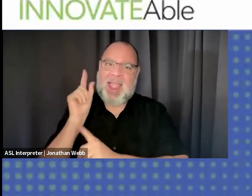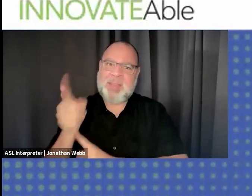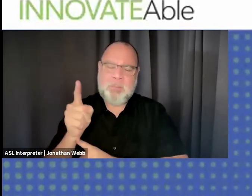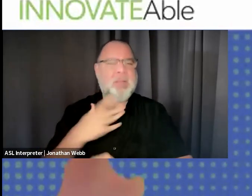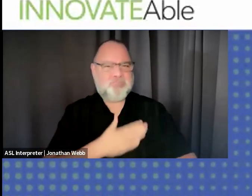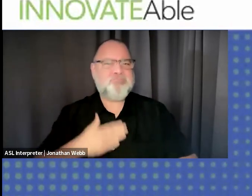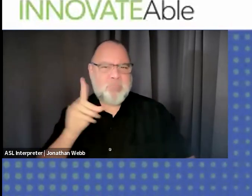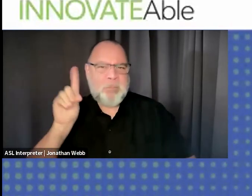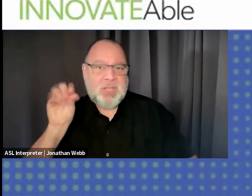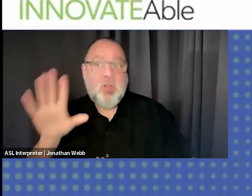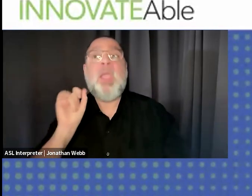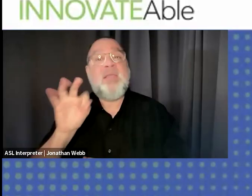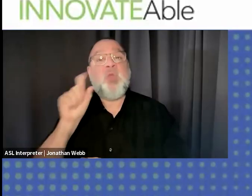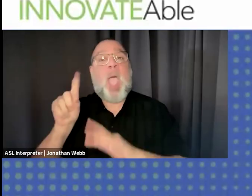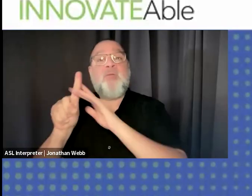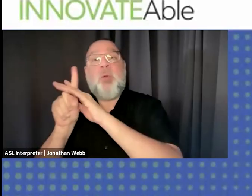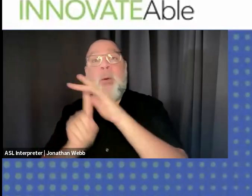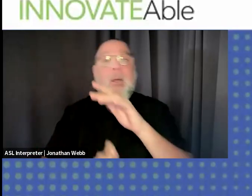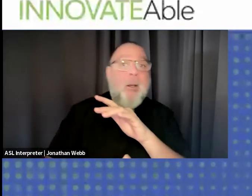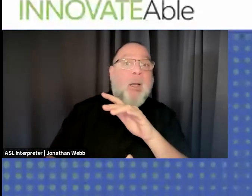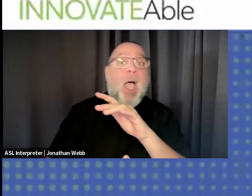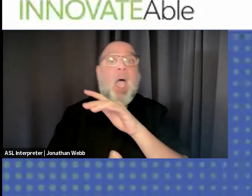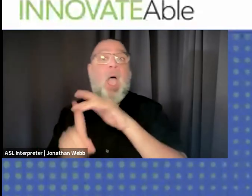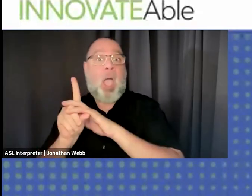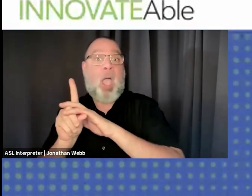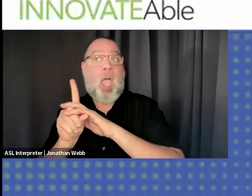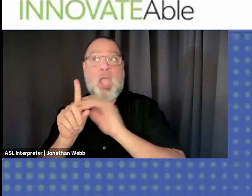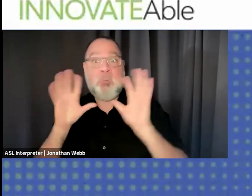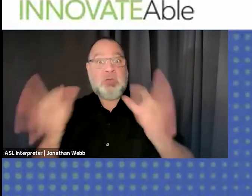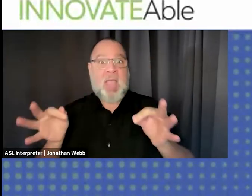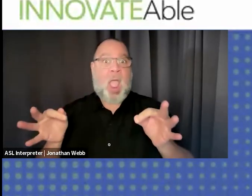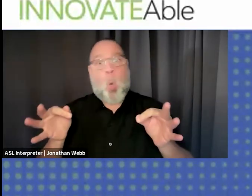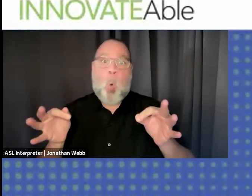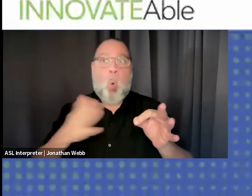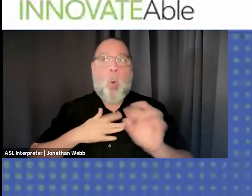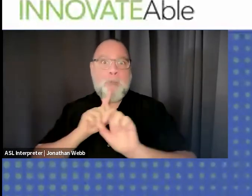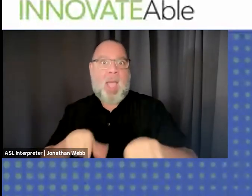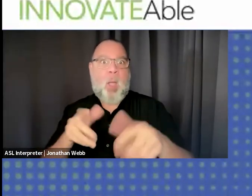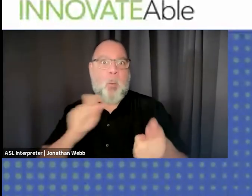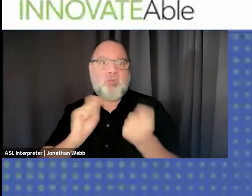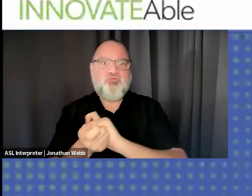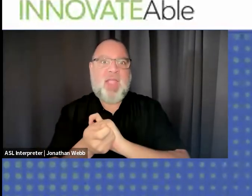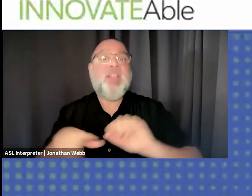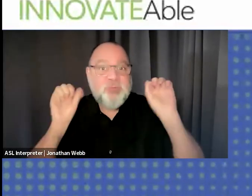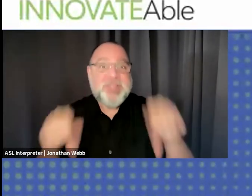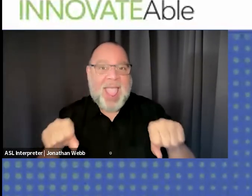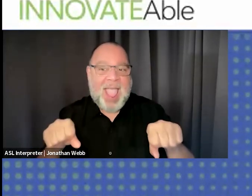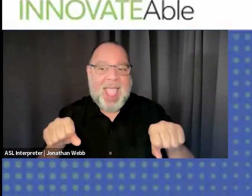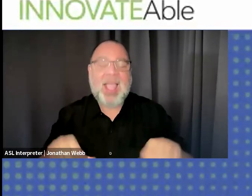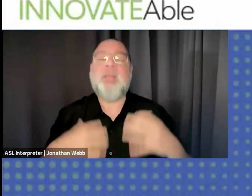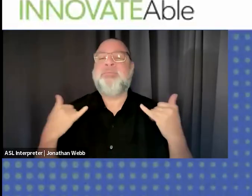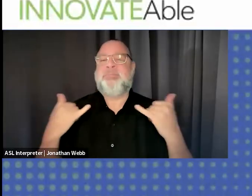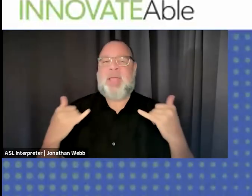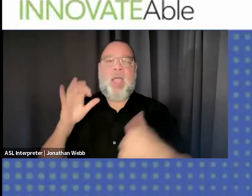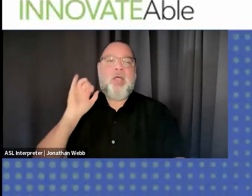out and come back, you're able to change your answer and resubmit at the end of the competition as well. We will be announcing that